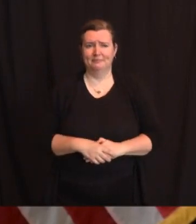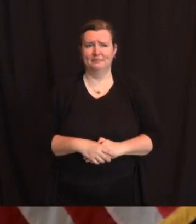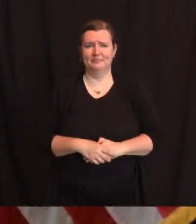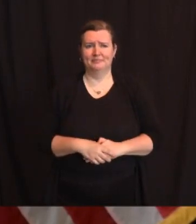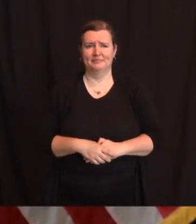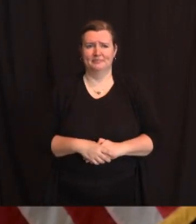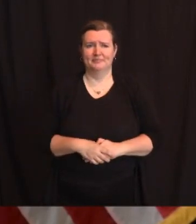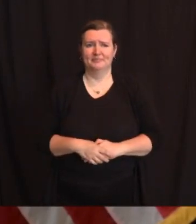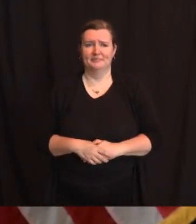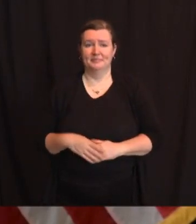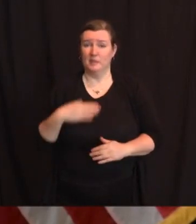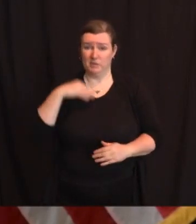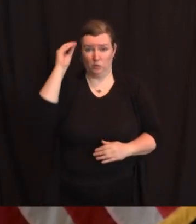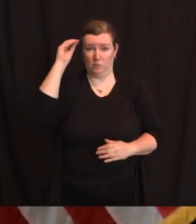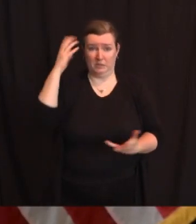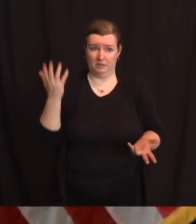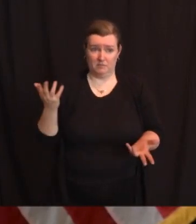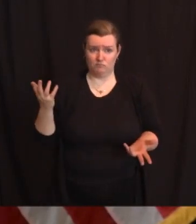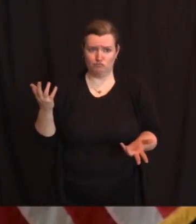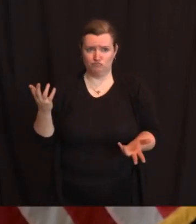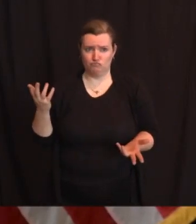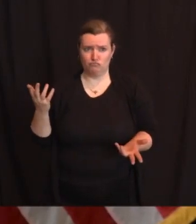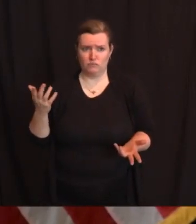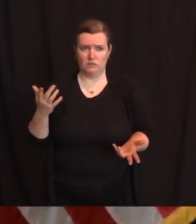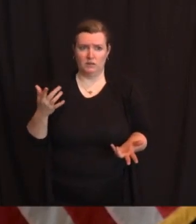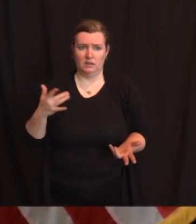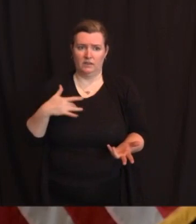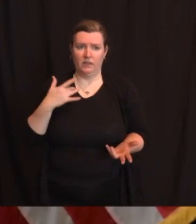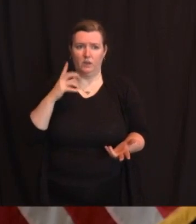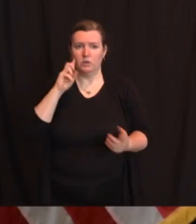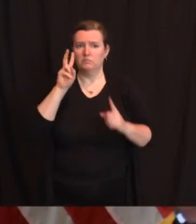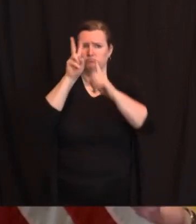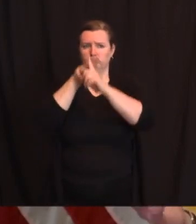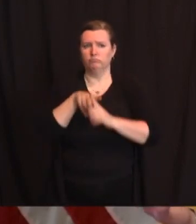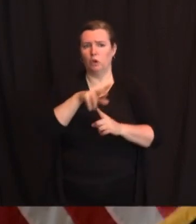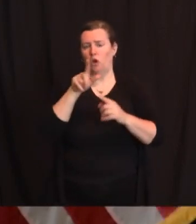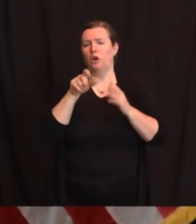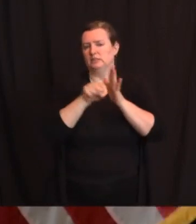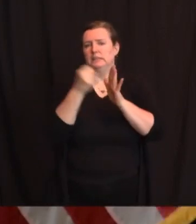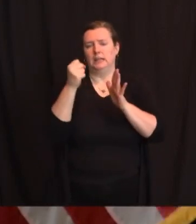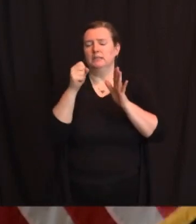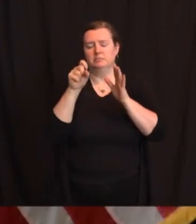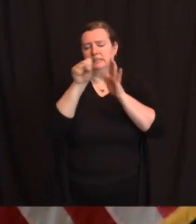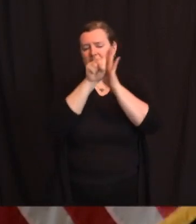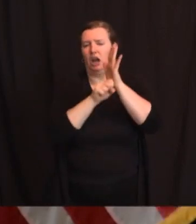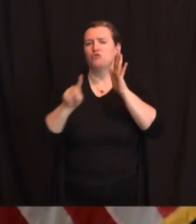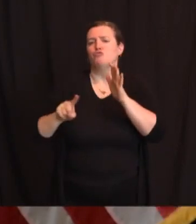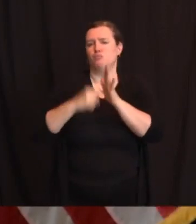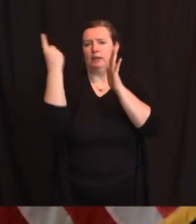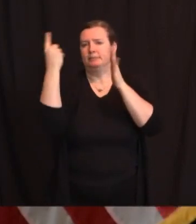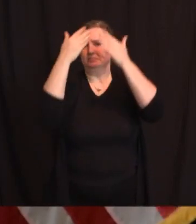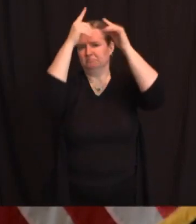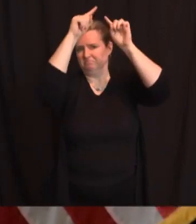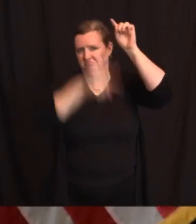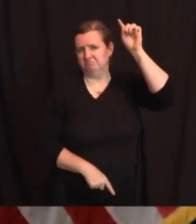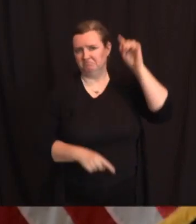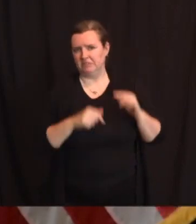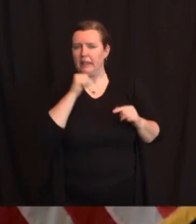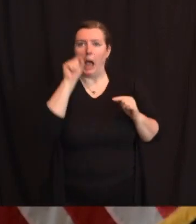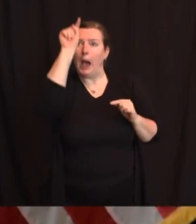that steps we take will continue to be statewide steps in terms of reopening. Now, some of them will be more deeply